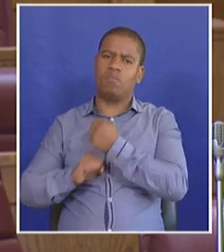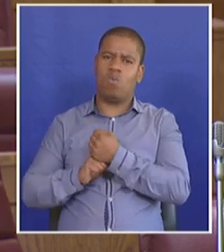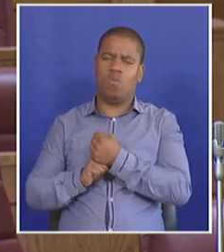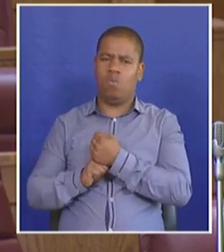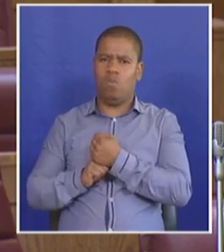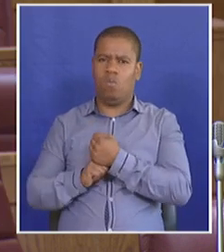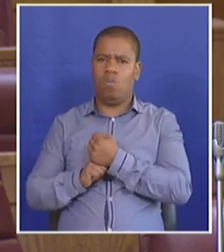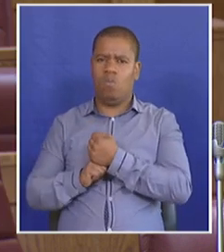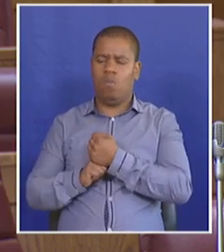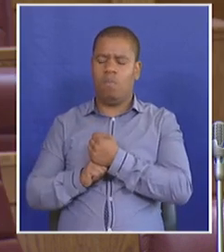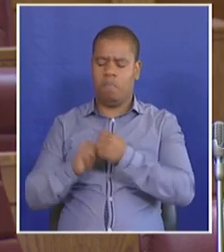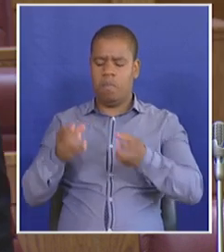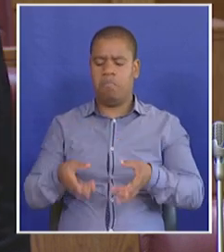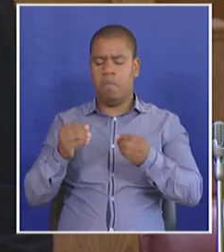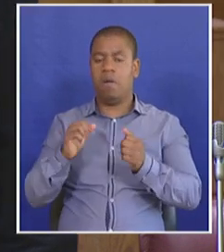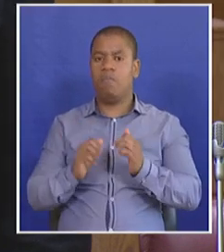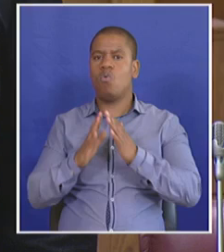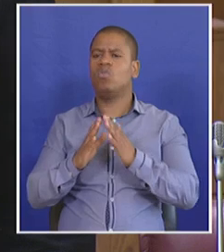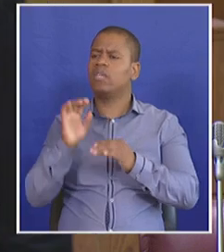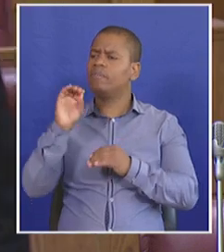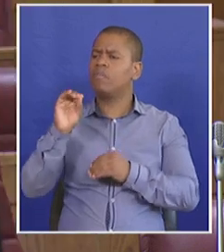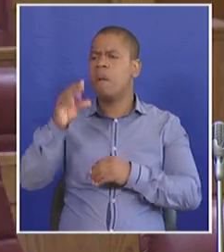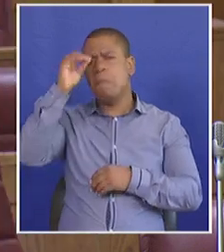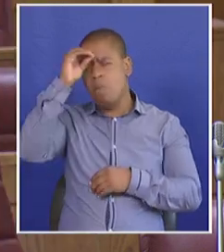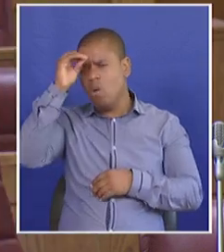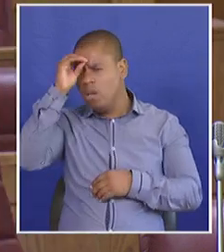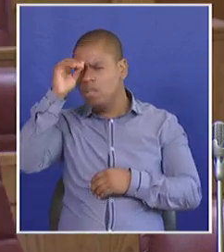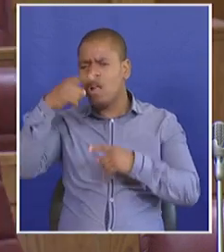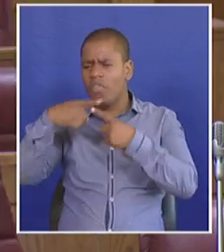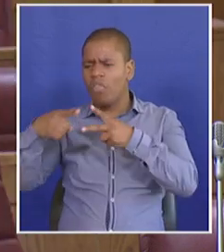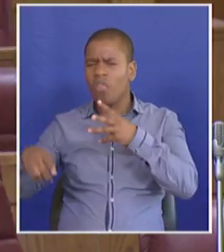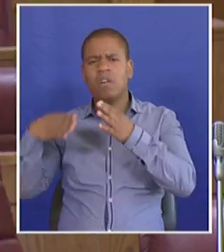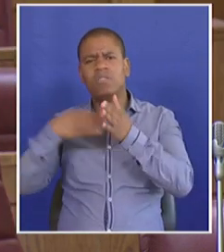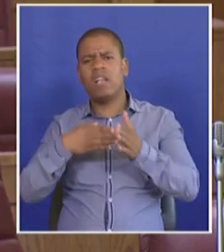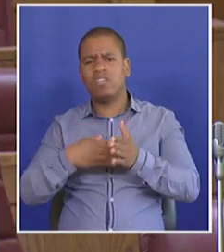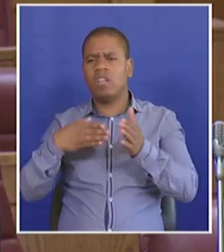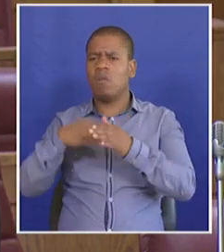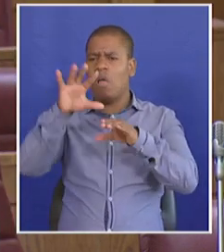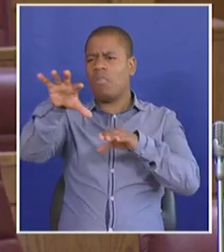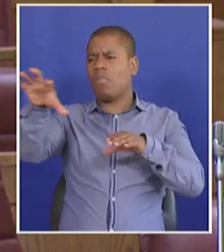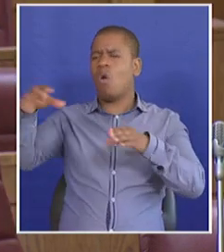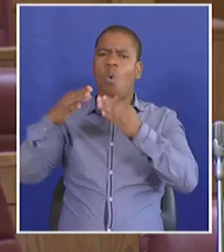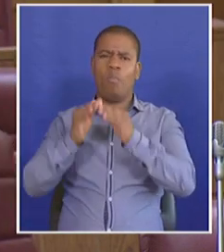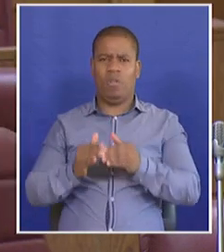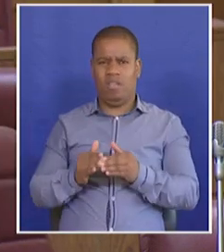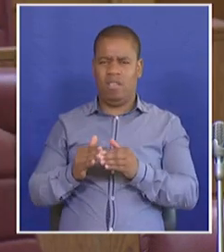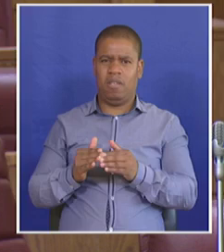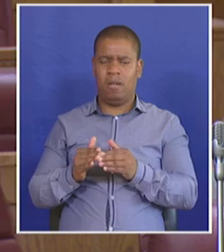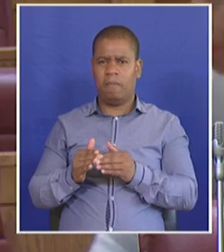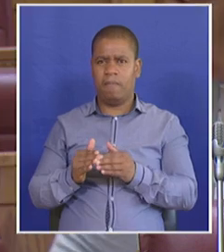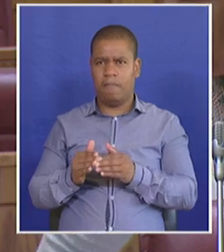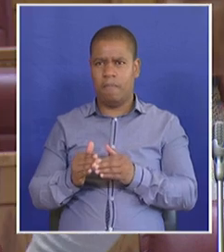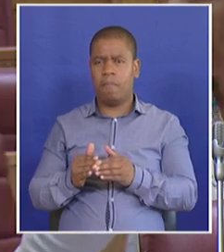our approach that says, look, you have a number of policing challenges on the ground in different sort of areas that